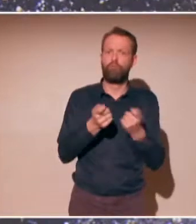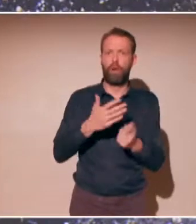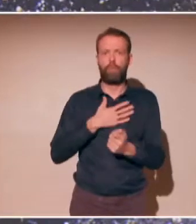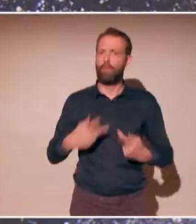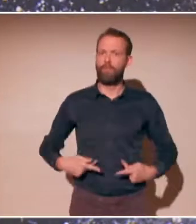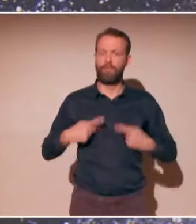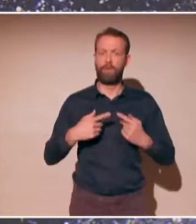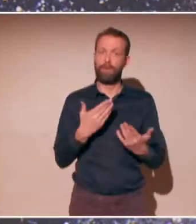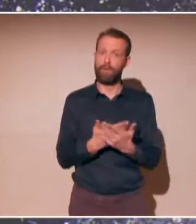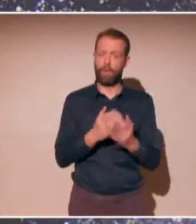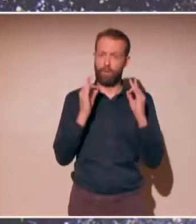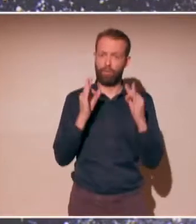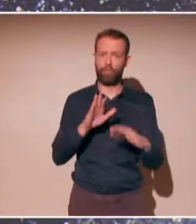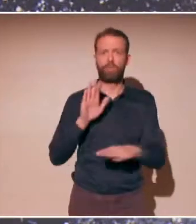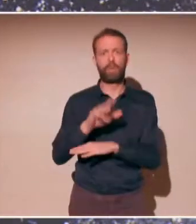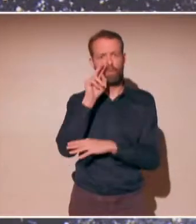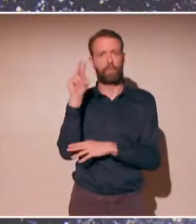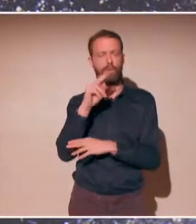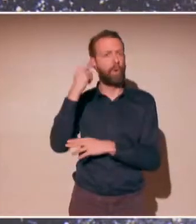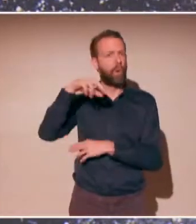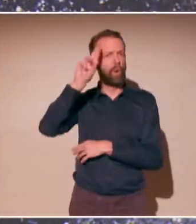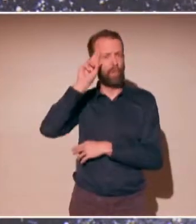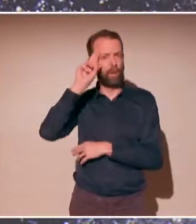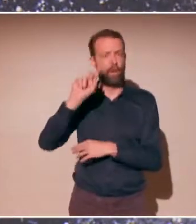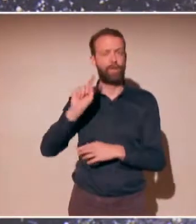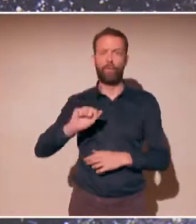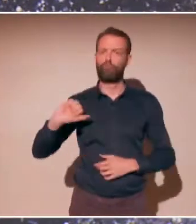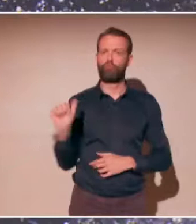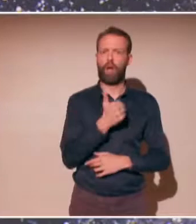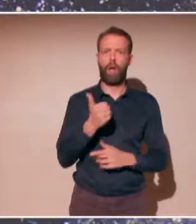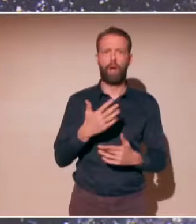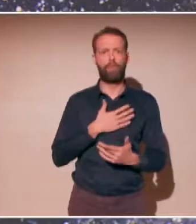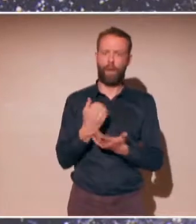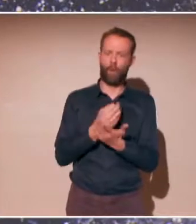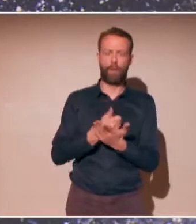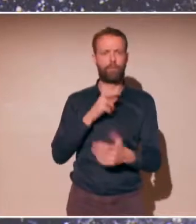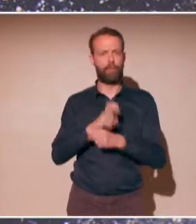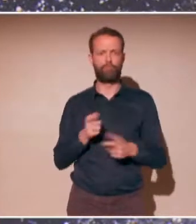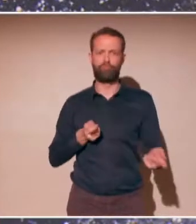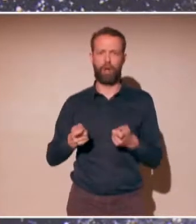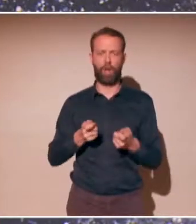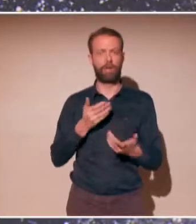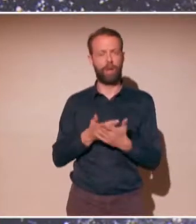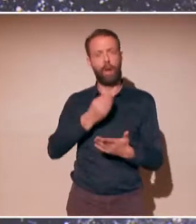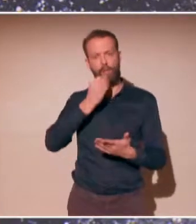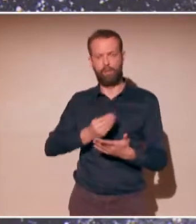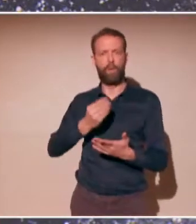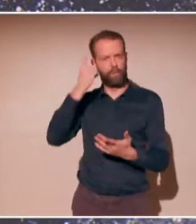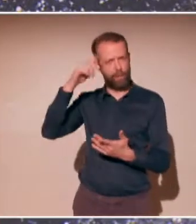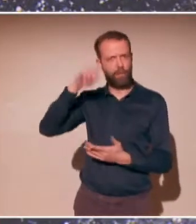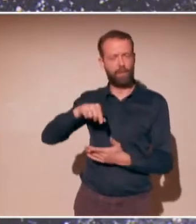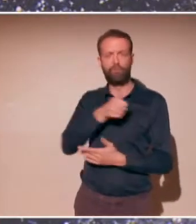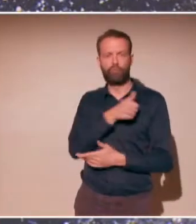talking about controlling our own lives, controlling our existence. Each of us wishes to be masters of our